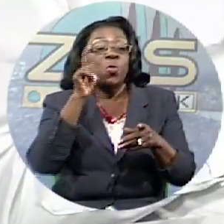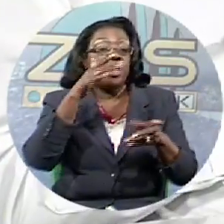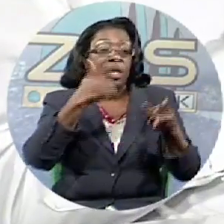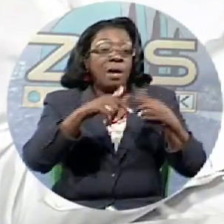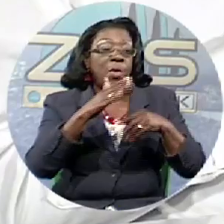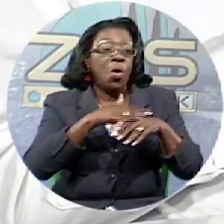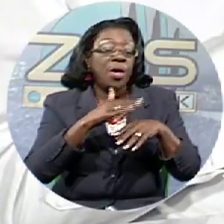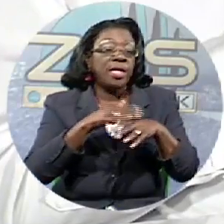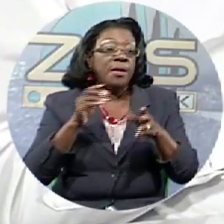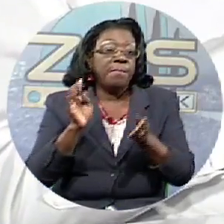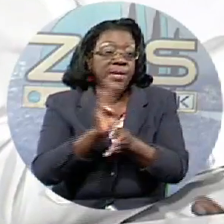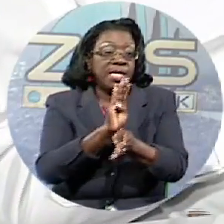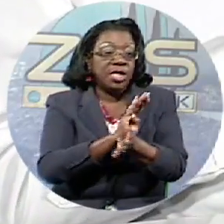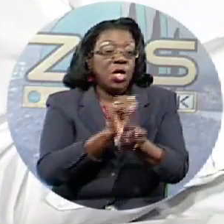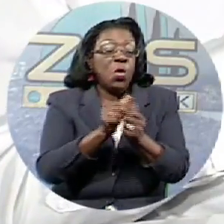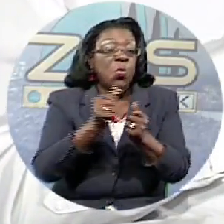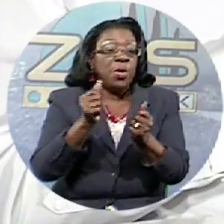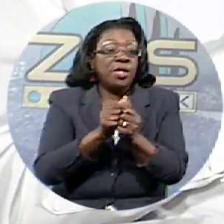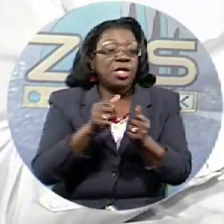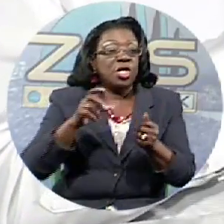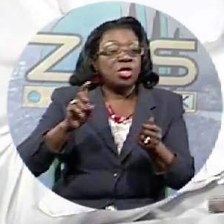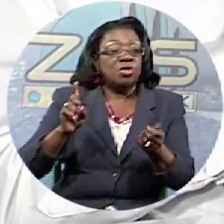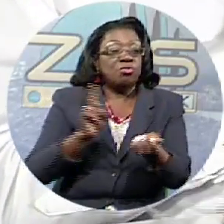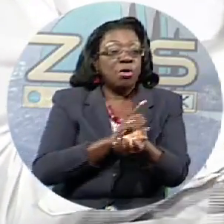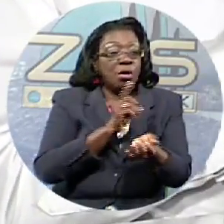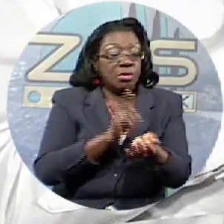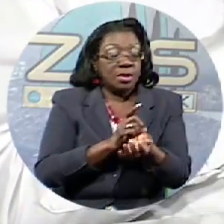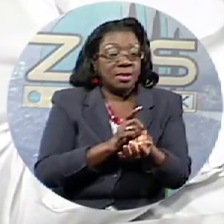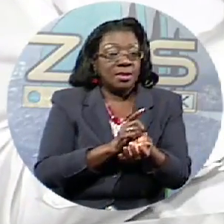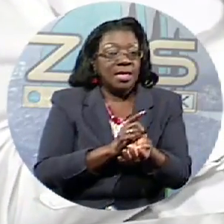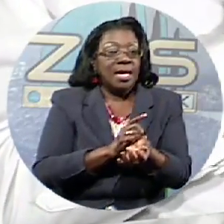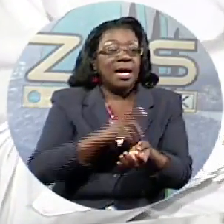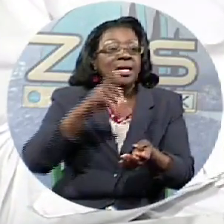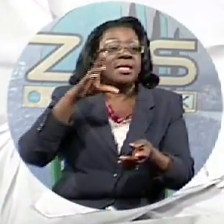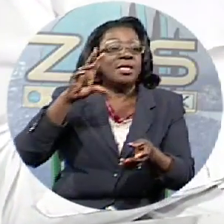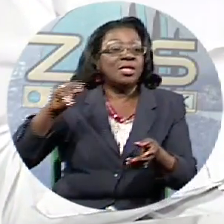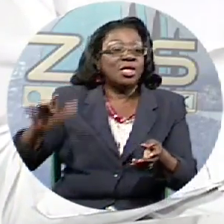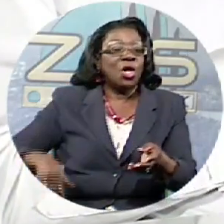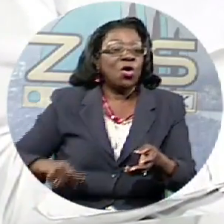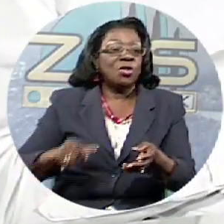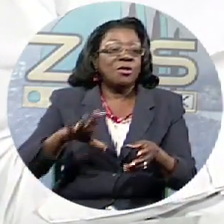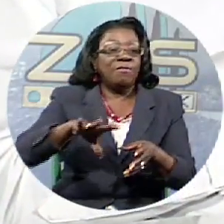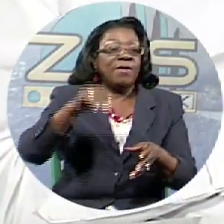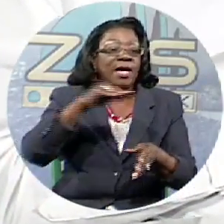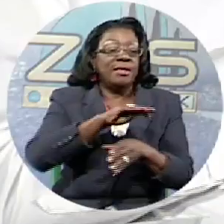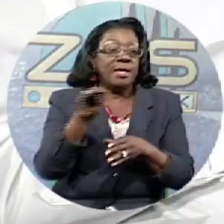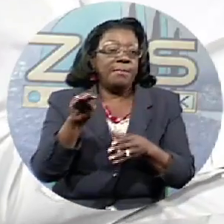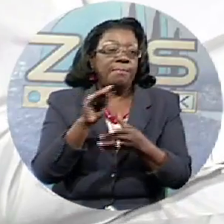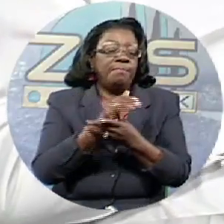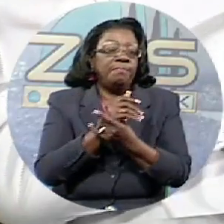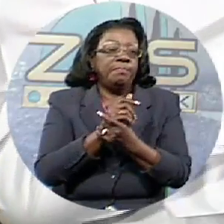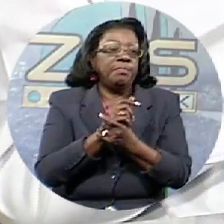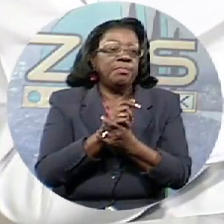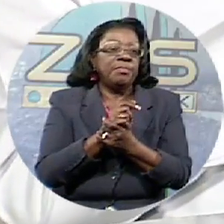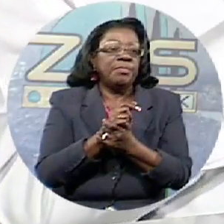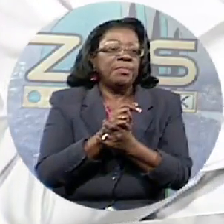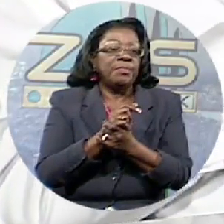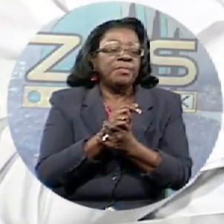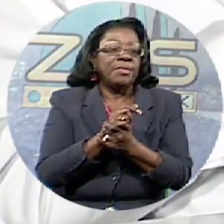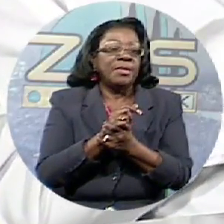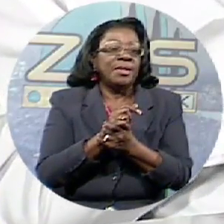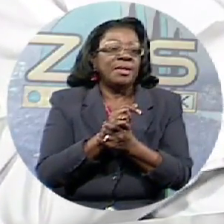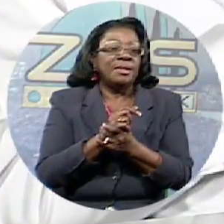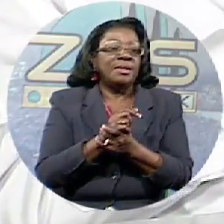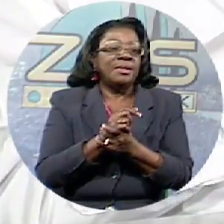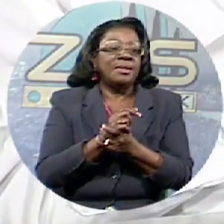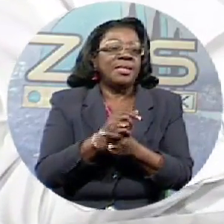had narcotics found on our property. And so we got those dogs to be able to detect those type of things. All right. And they seem to be up to the task, from what I can tell. They're up to the task.